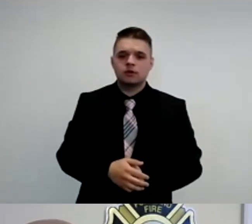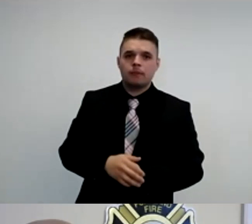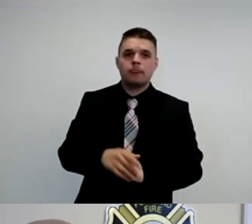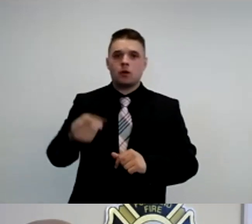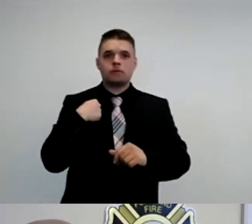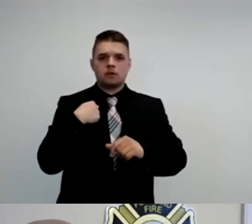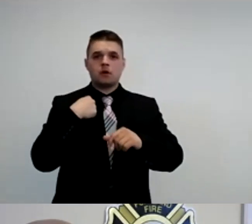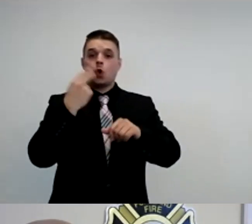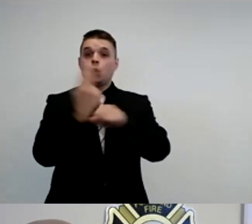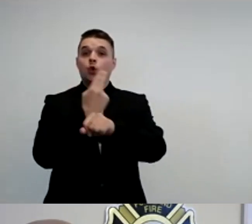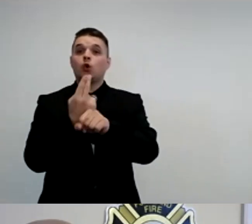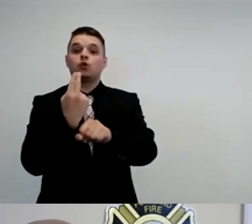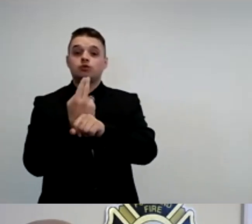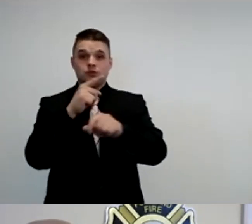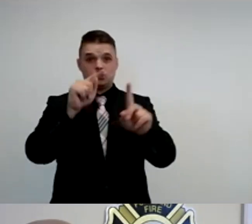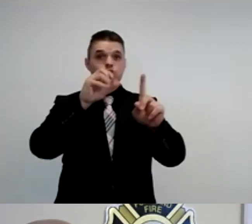understand about